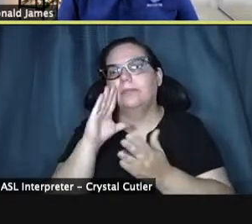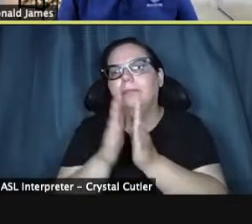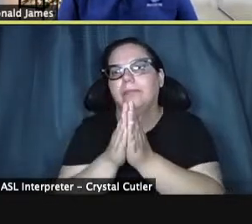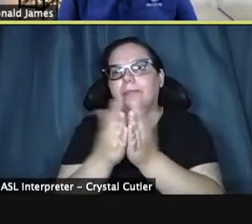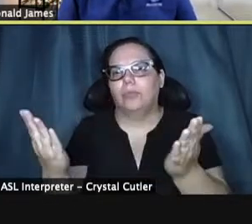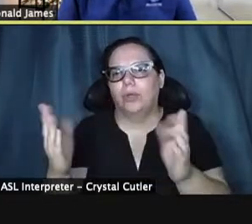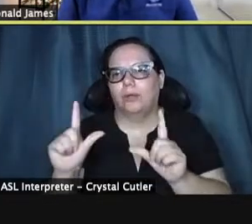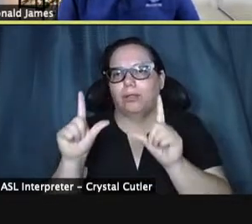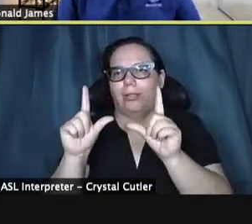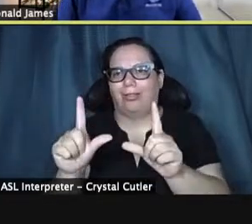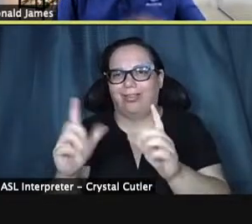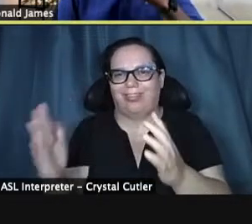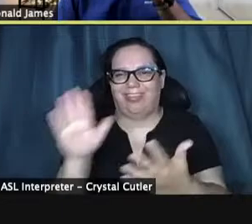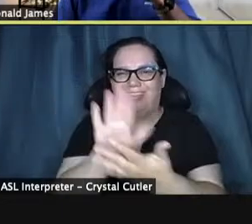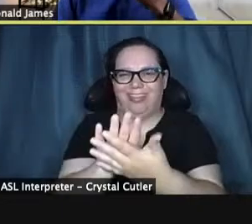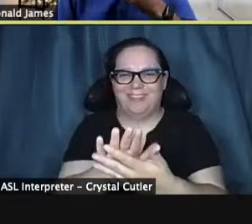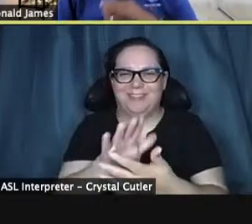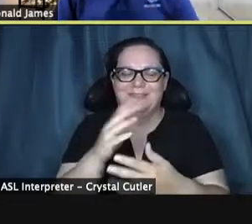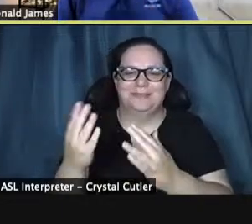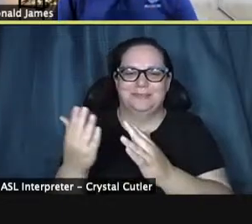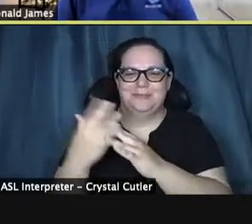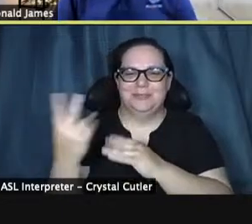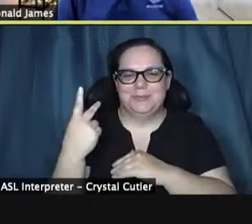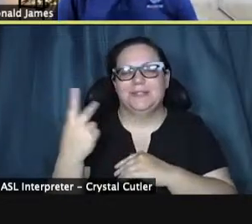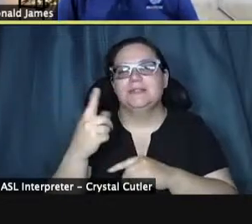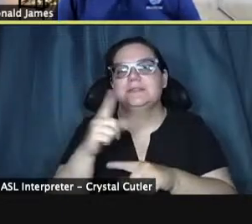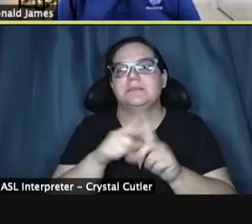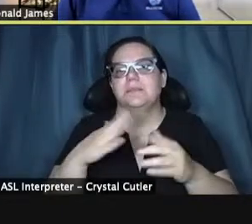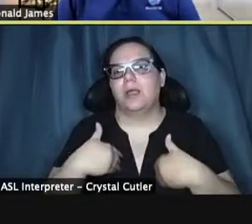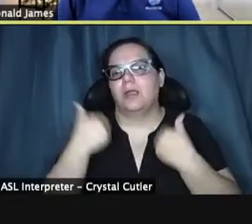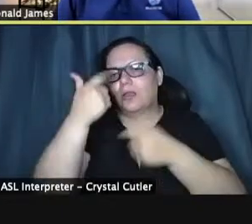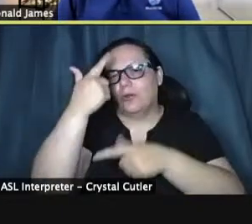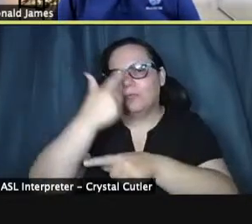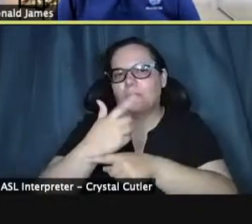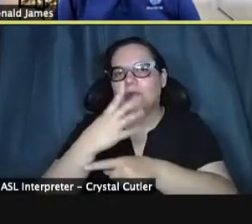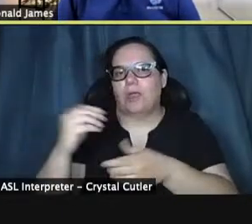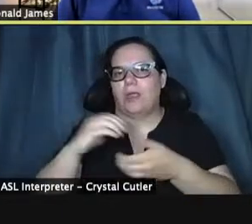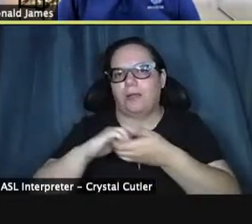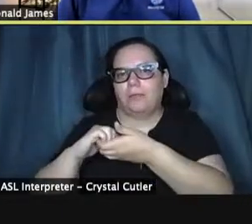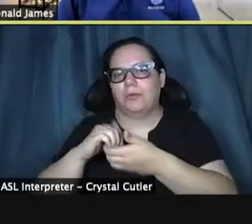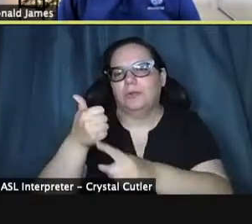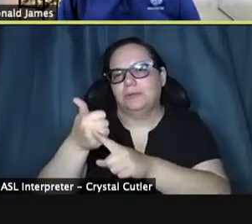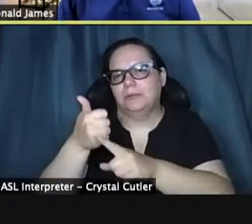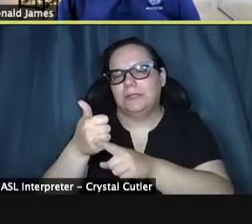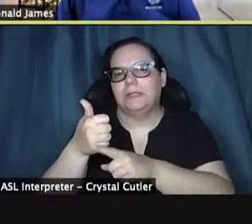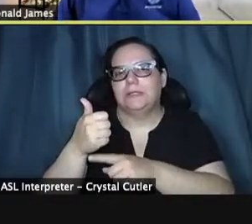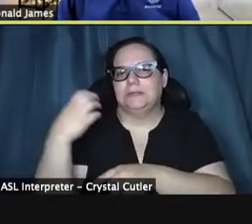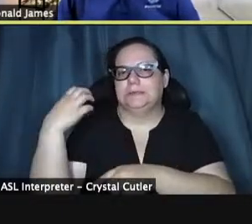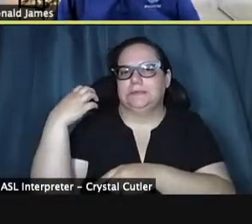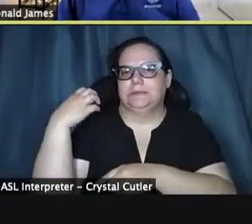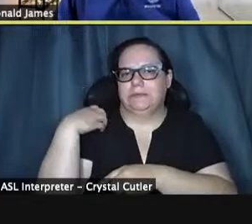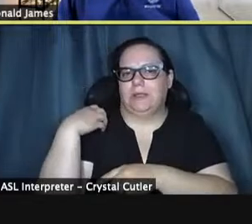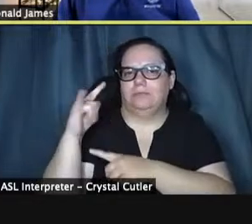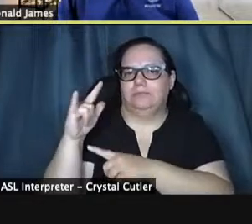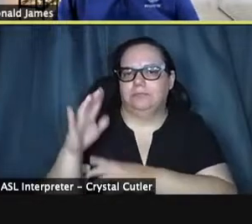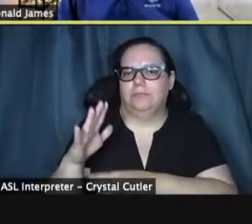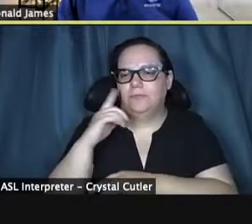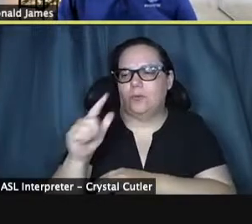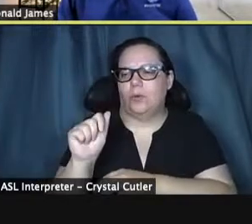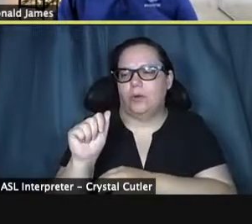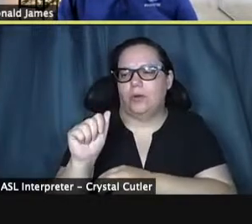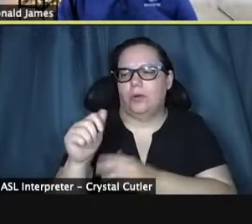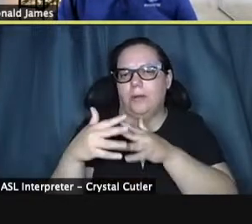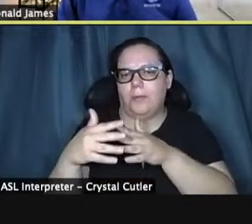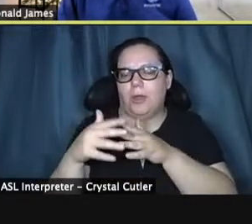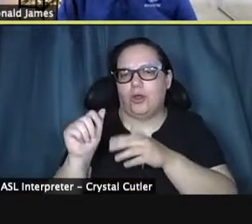between us. My younger brother, my collaborator, is a captain with American Airlines. He's, as we speak, being